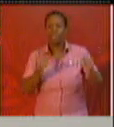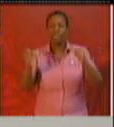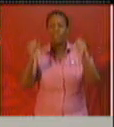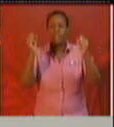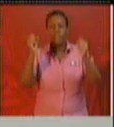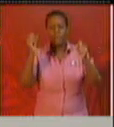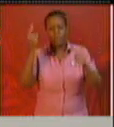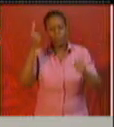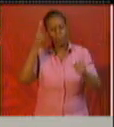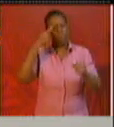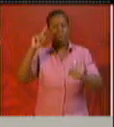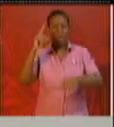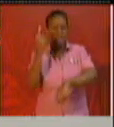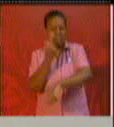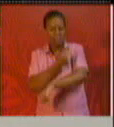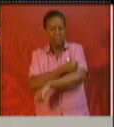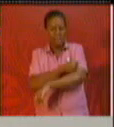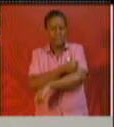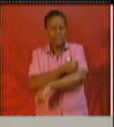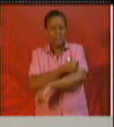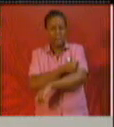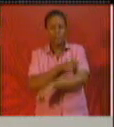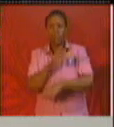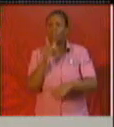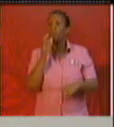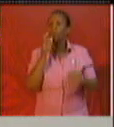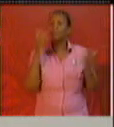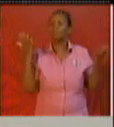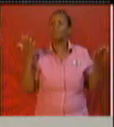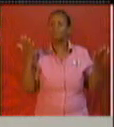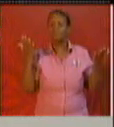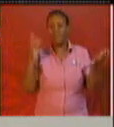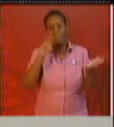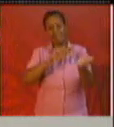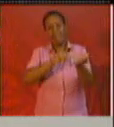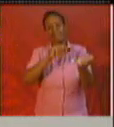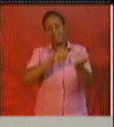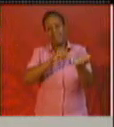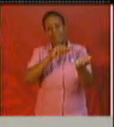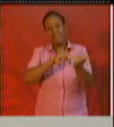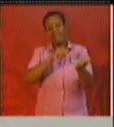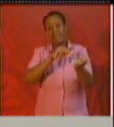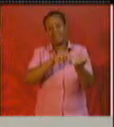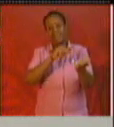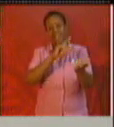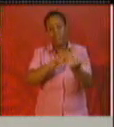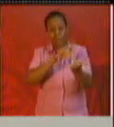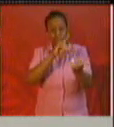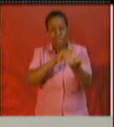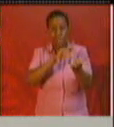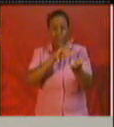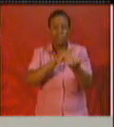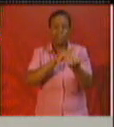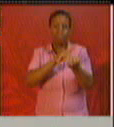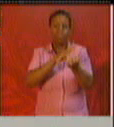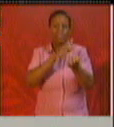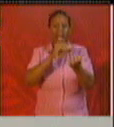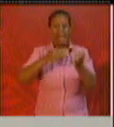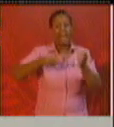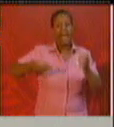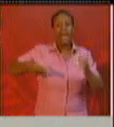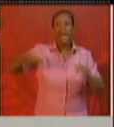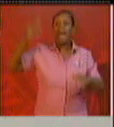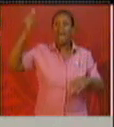we will be targeting the frontline and the high-risk individuals, those persons that are